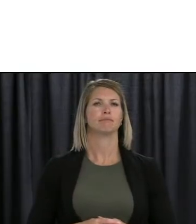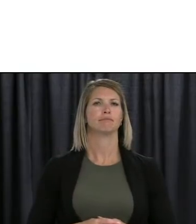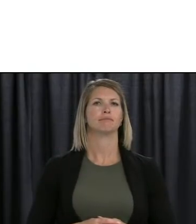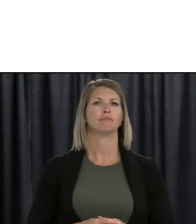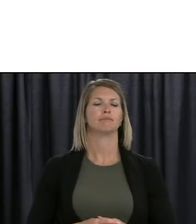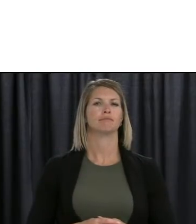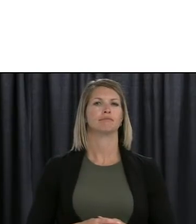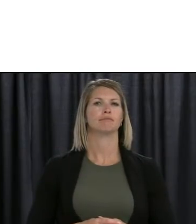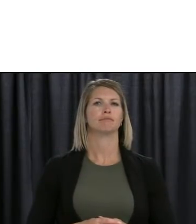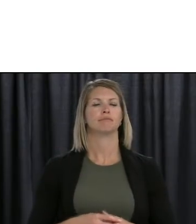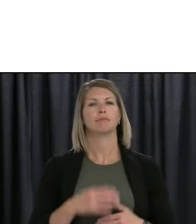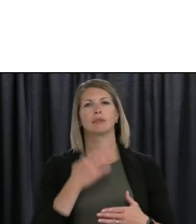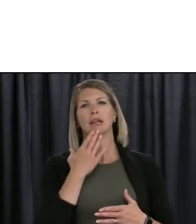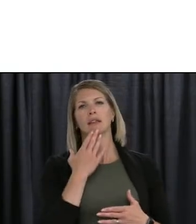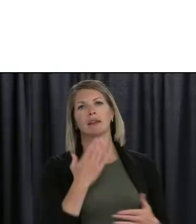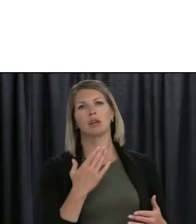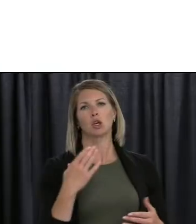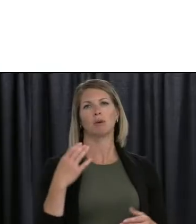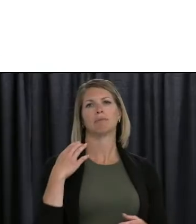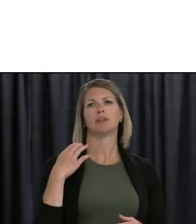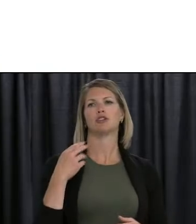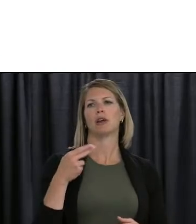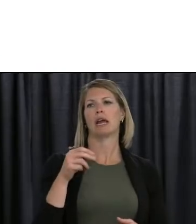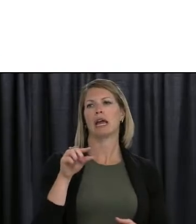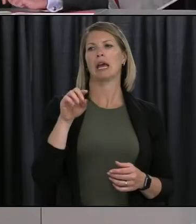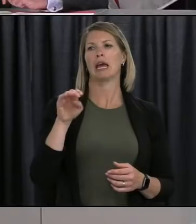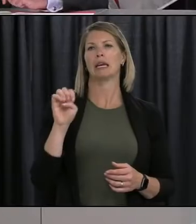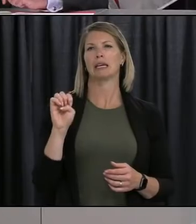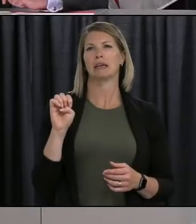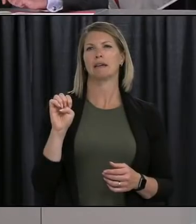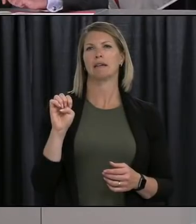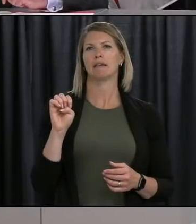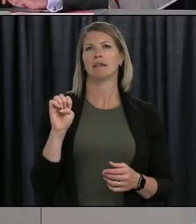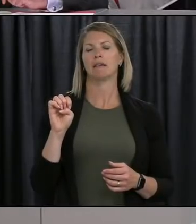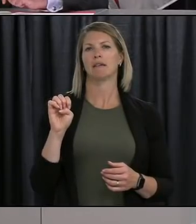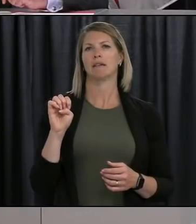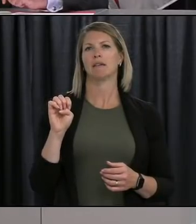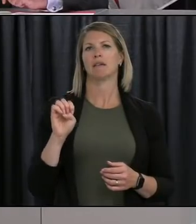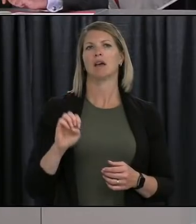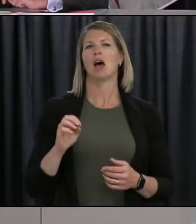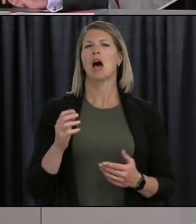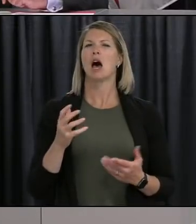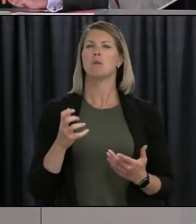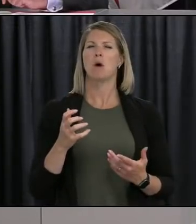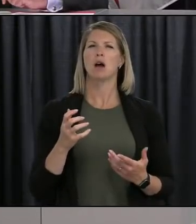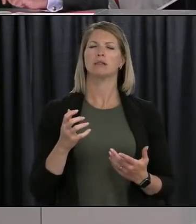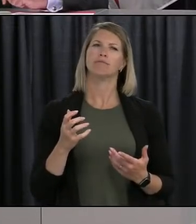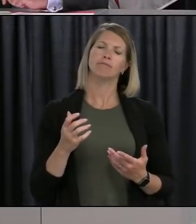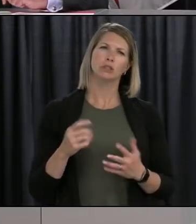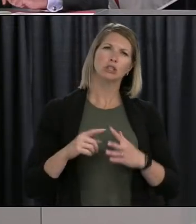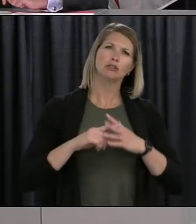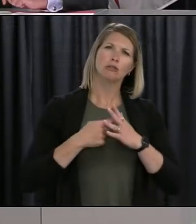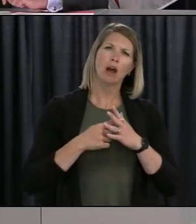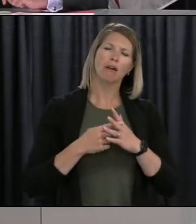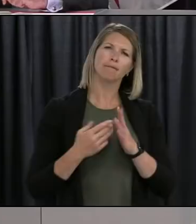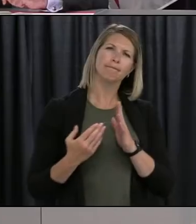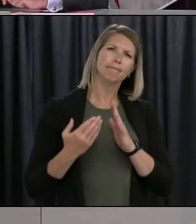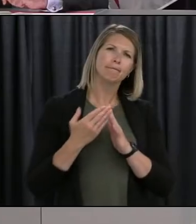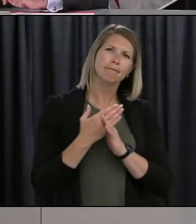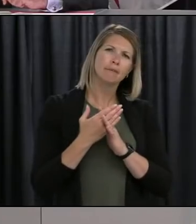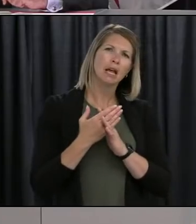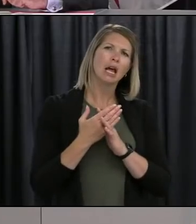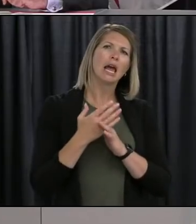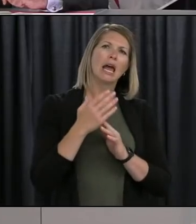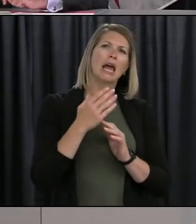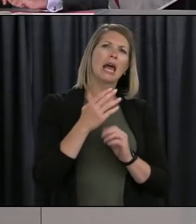Thank you. Minister Haggie, it's great the NLC is stepping in here and wanting to help out in terms of enforcement as well as service